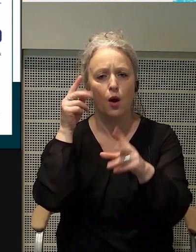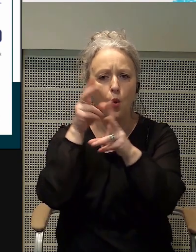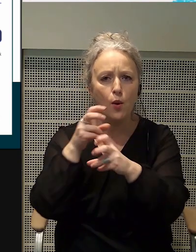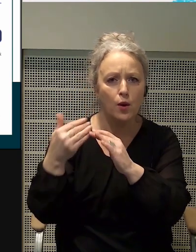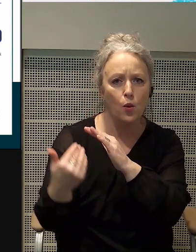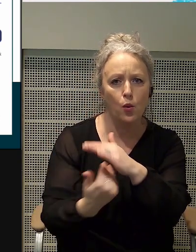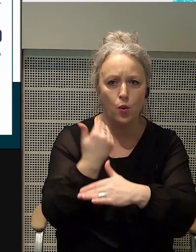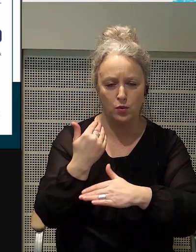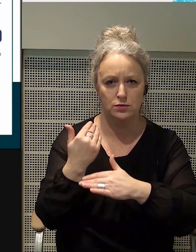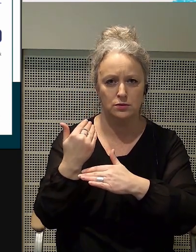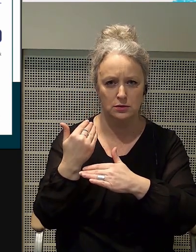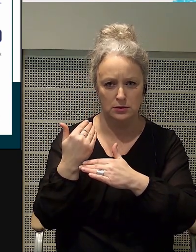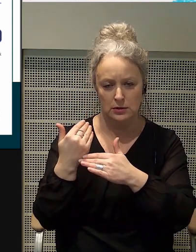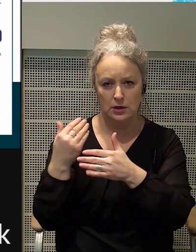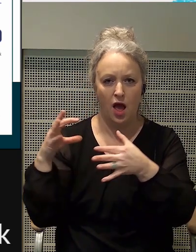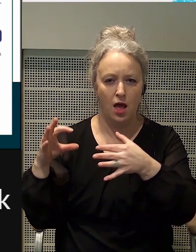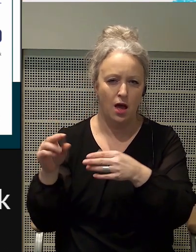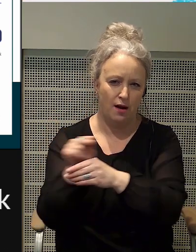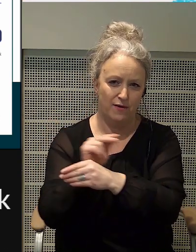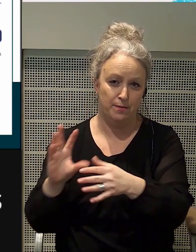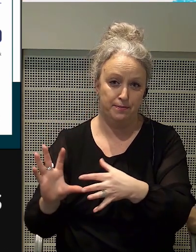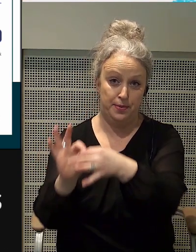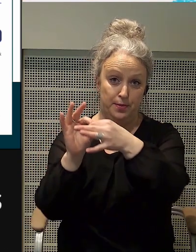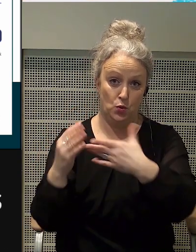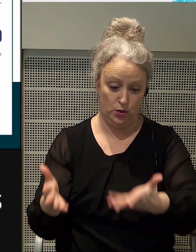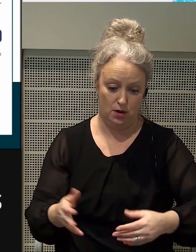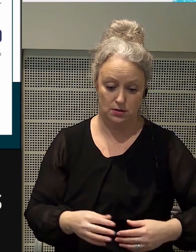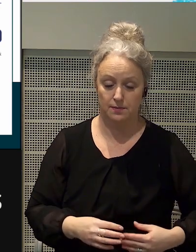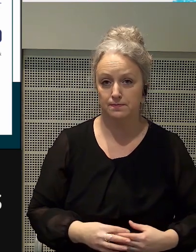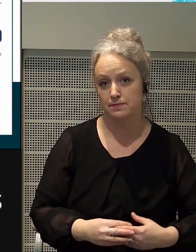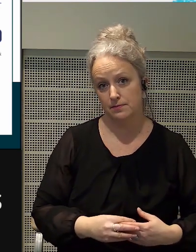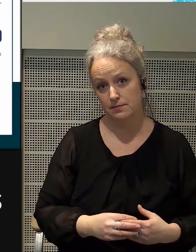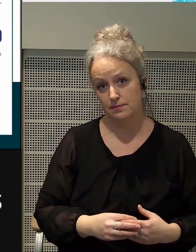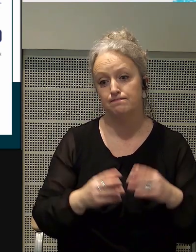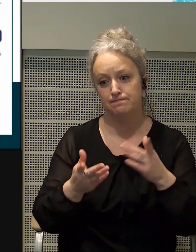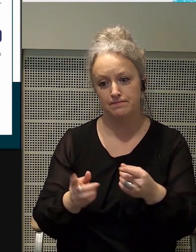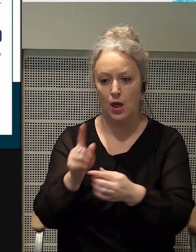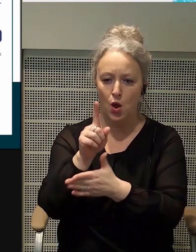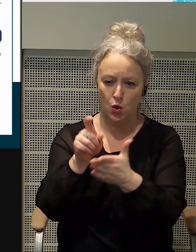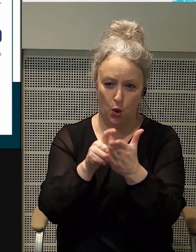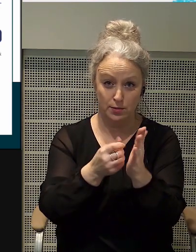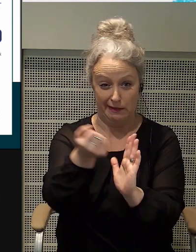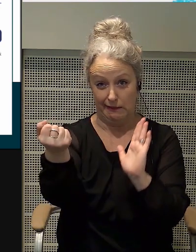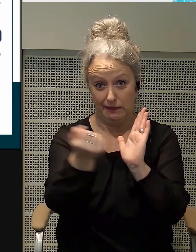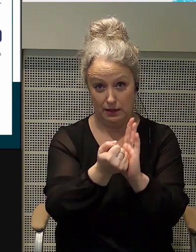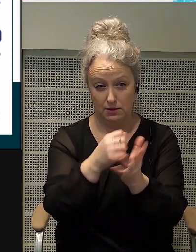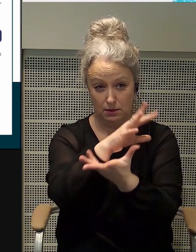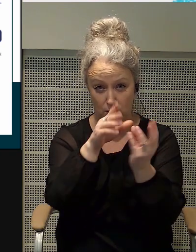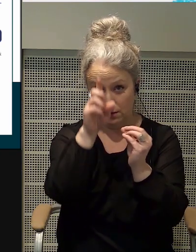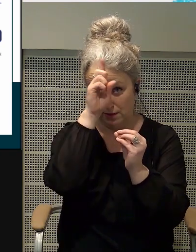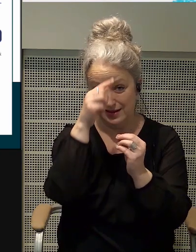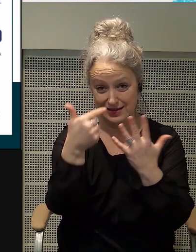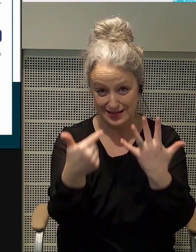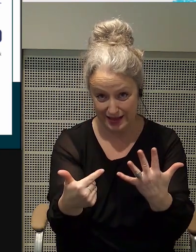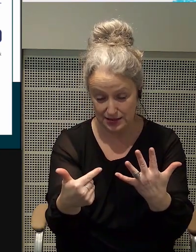7 countries, validating the questions in 7 languages, development of a scoring tool, and then we did a